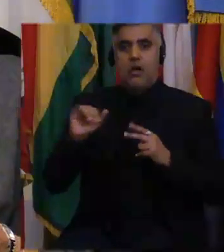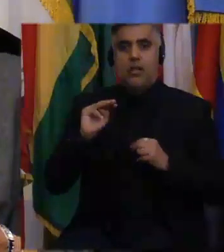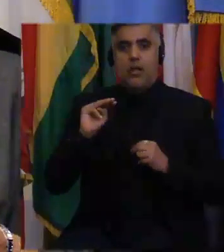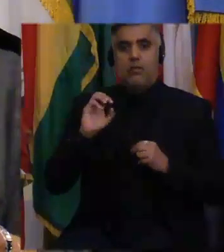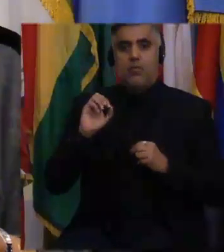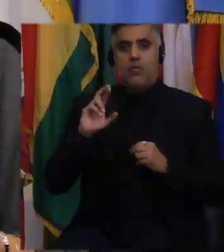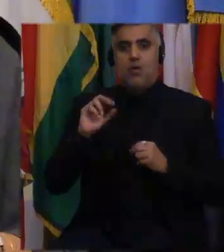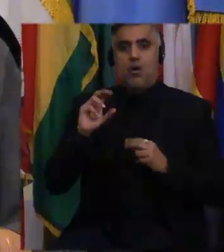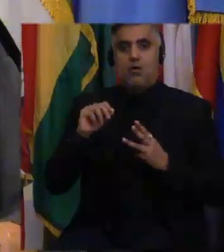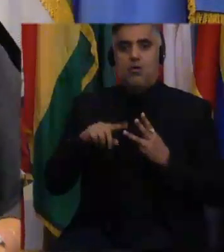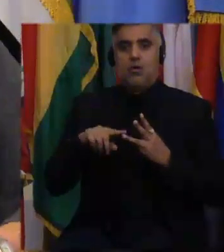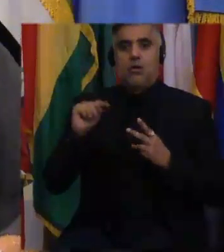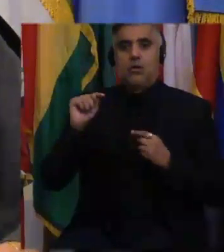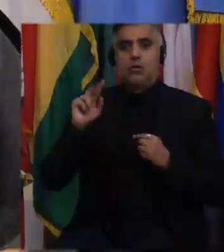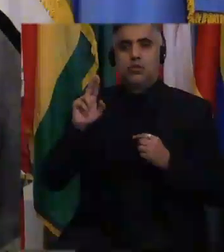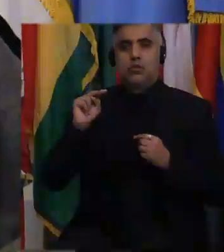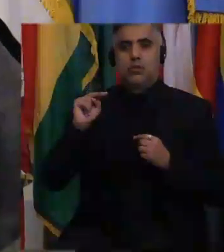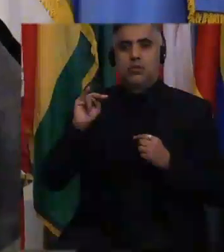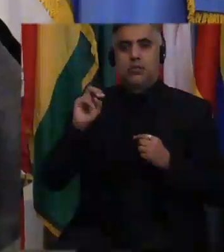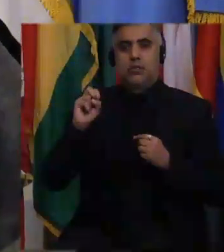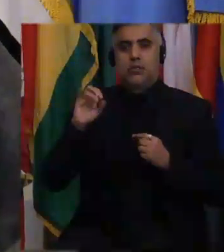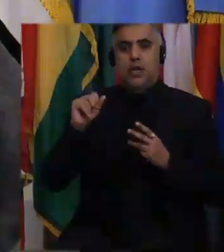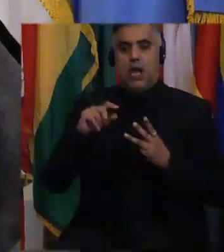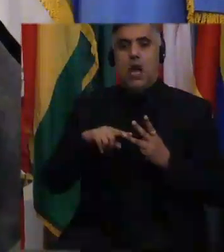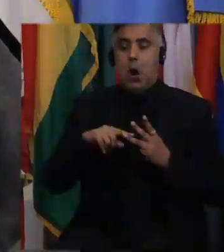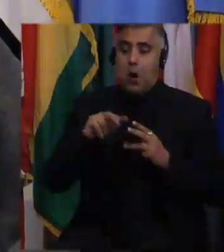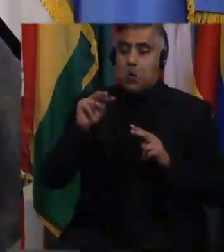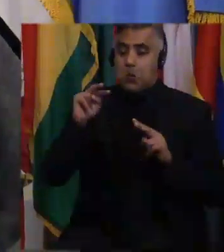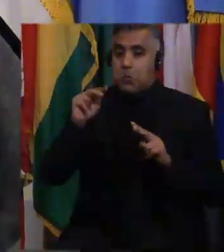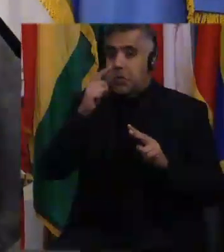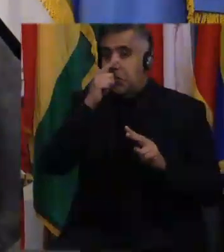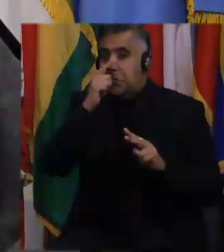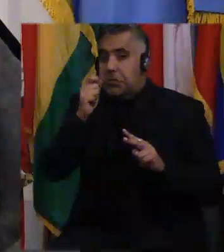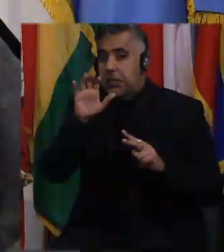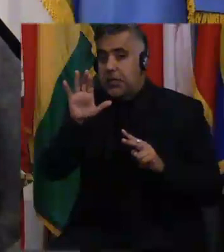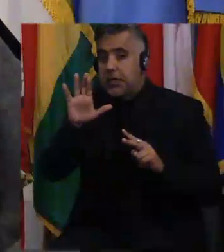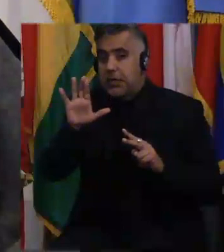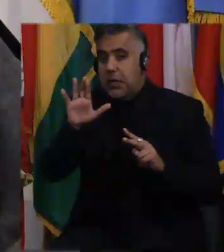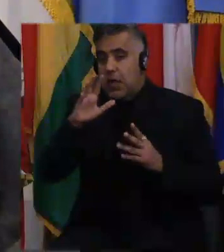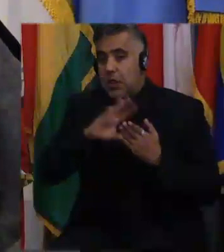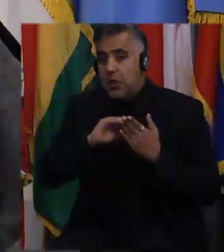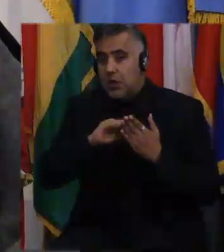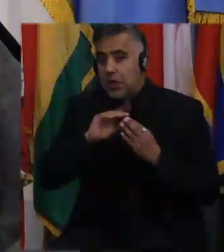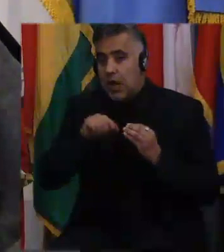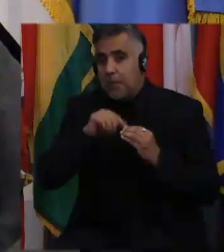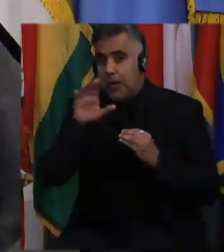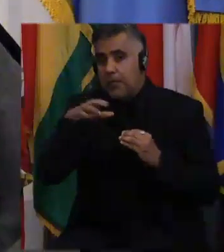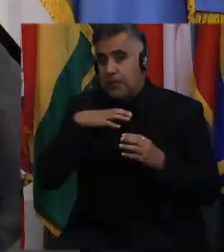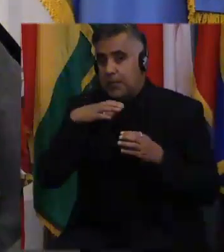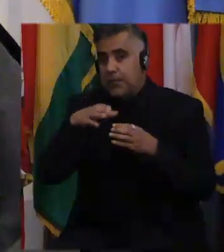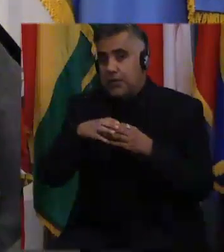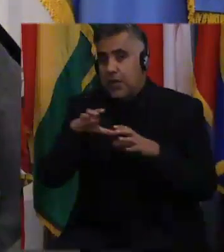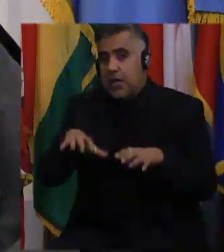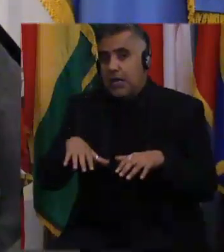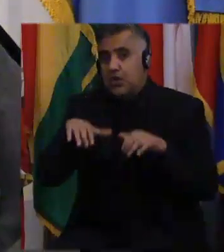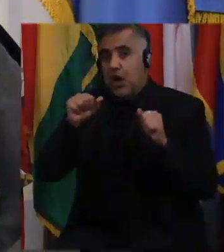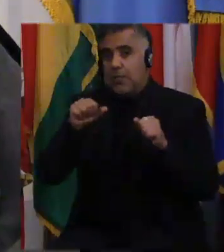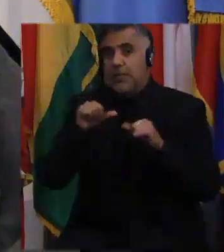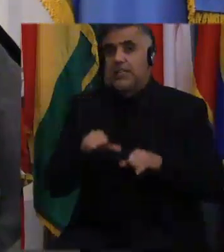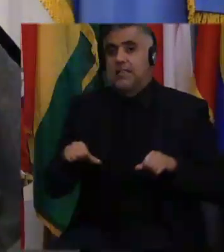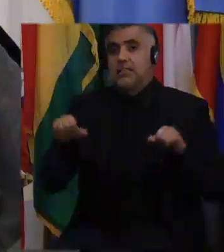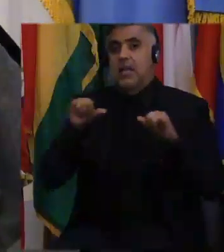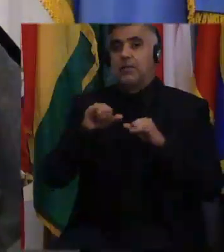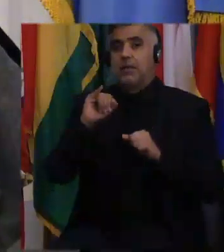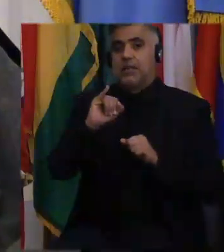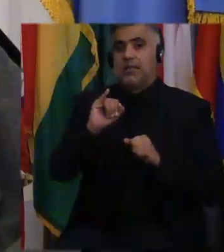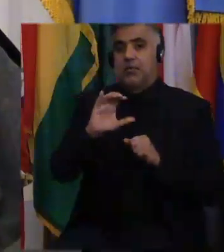and Tunisia are showing an interest in learning and in adopting the standards of the